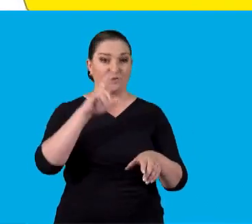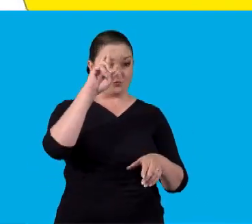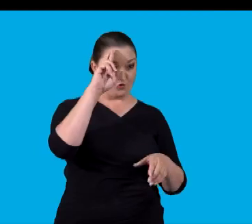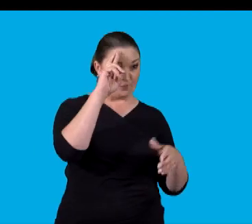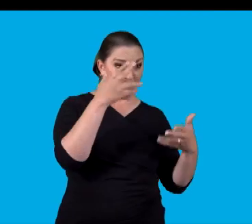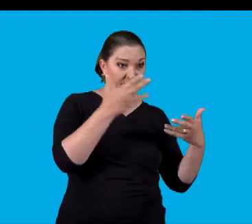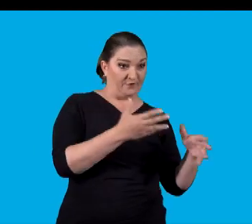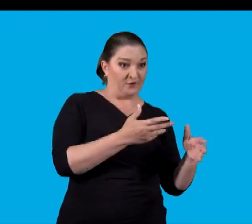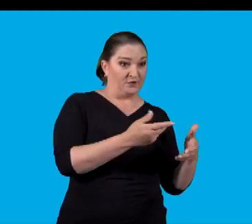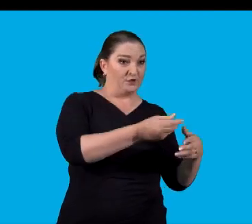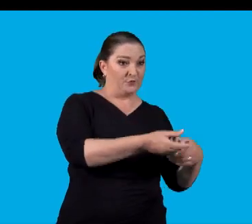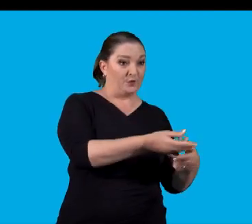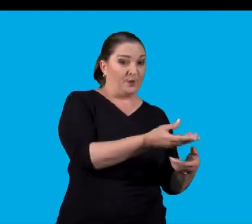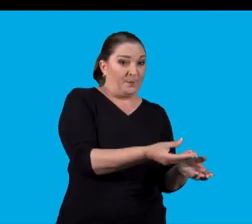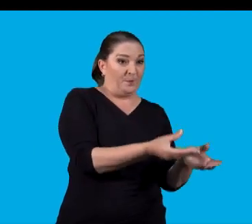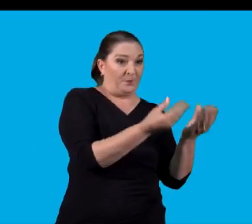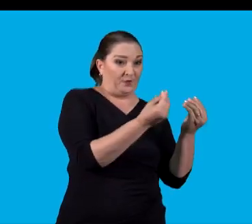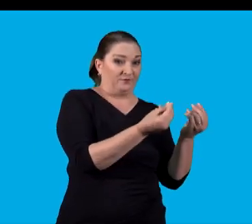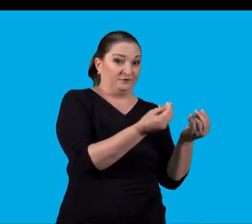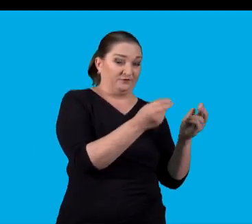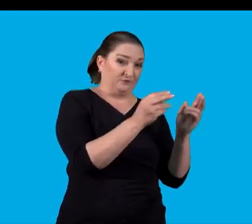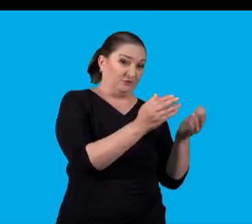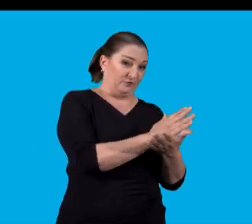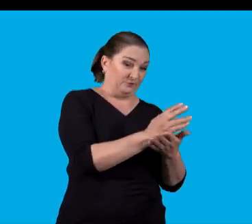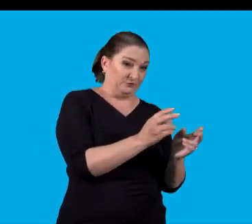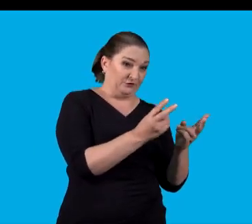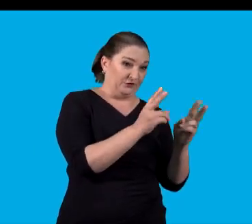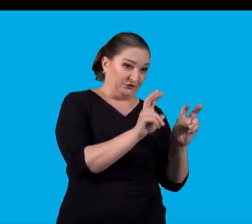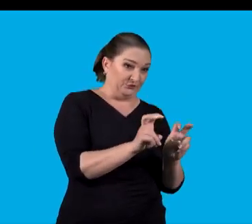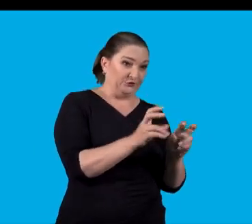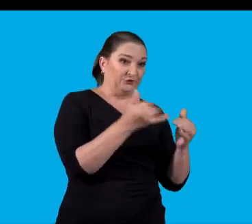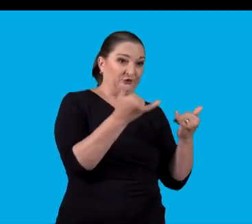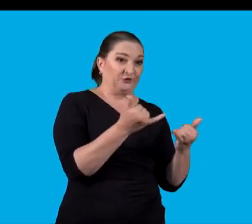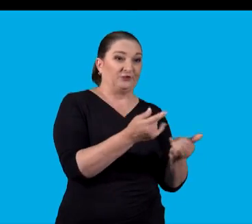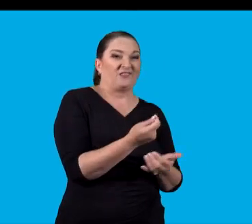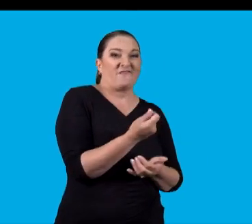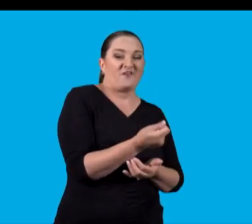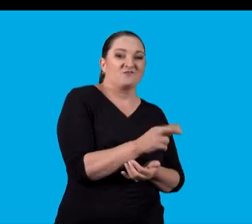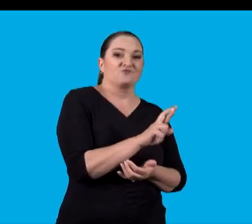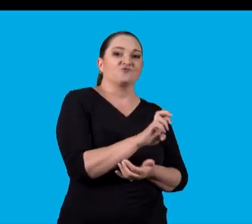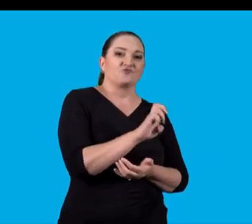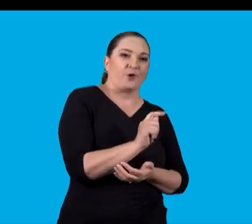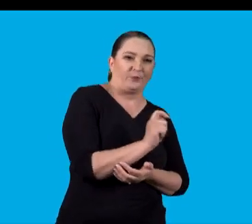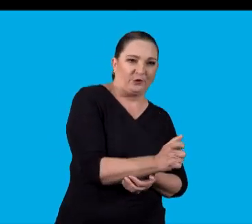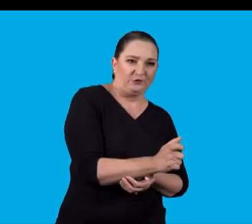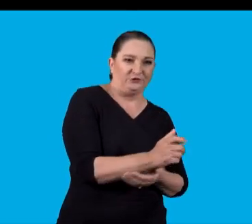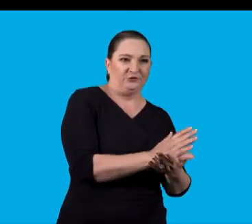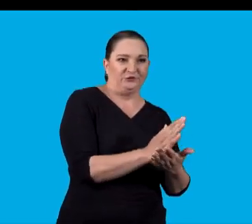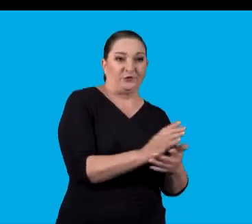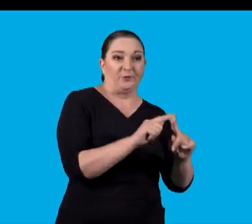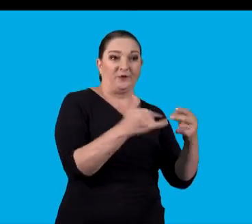issue of shares. We also did the funds used to repurchase shares. So we're going to do now the change in